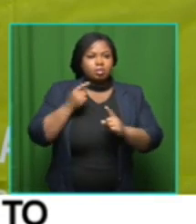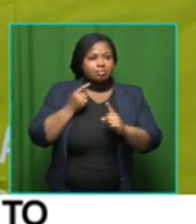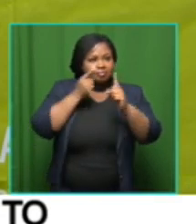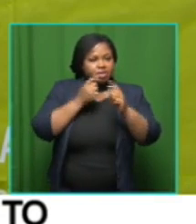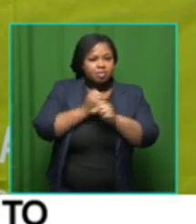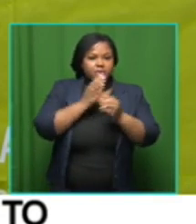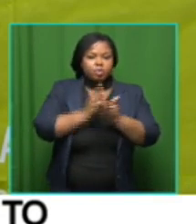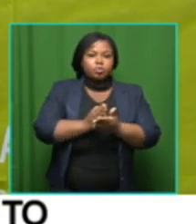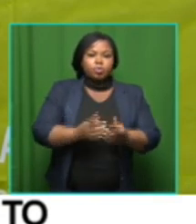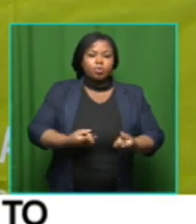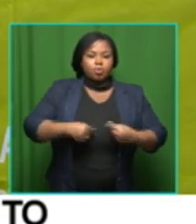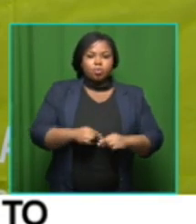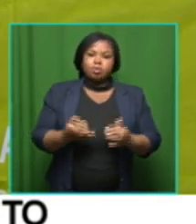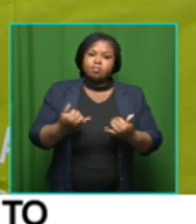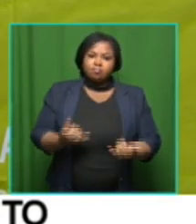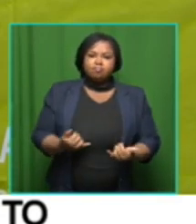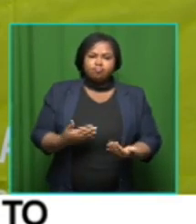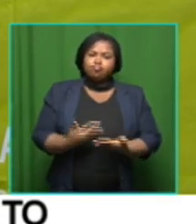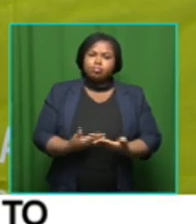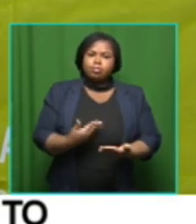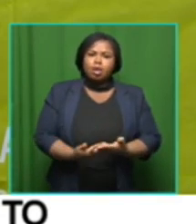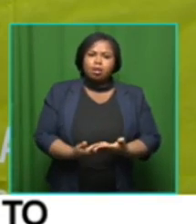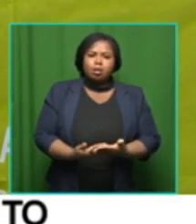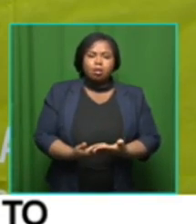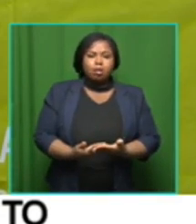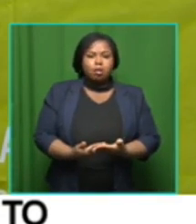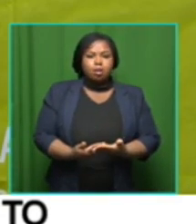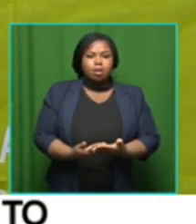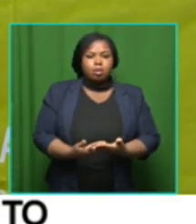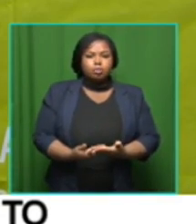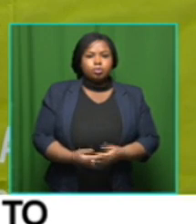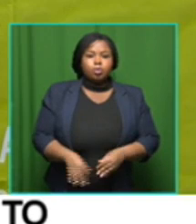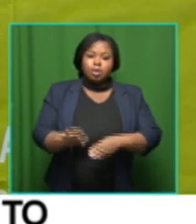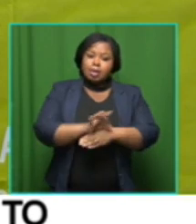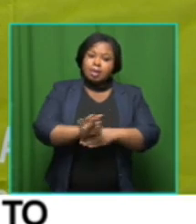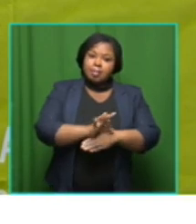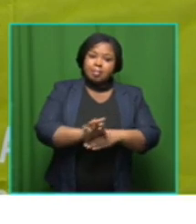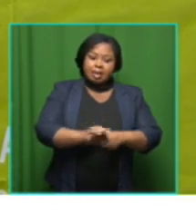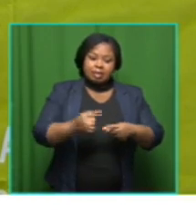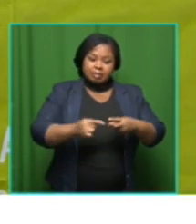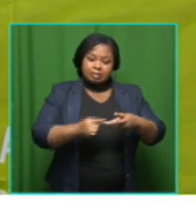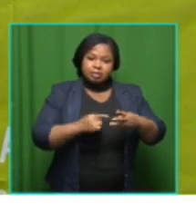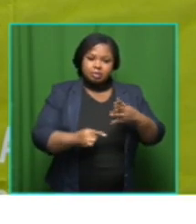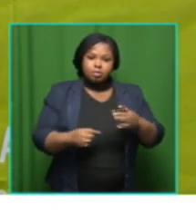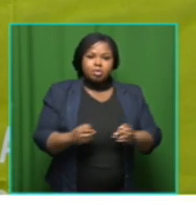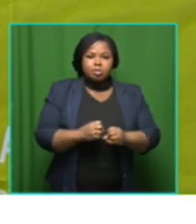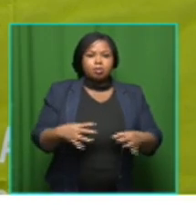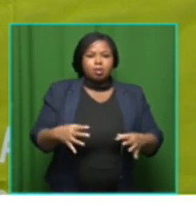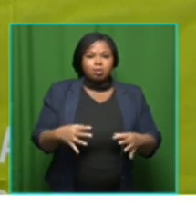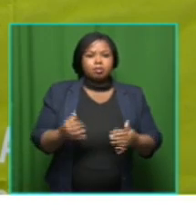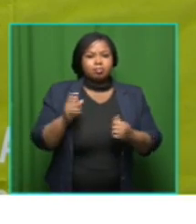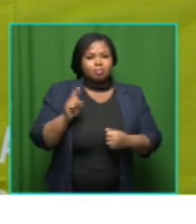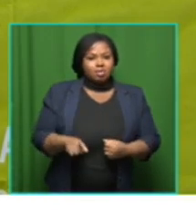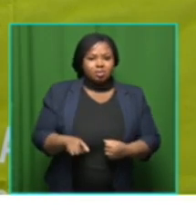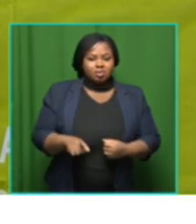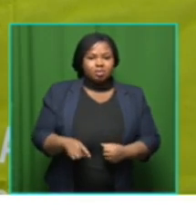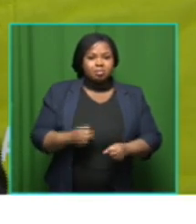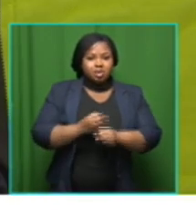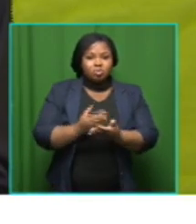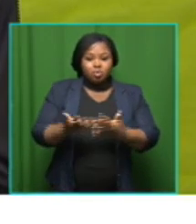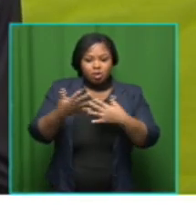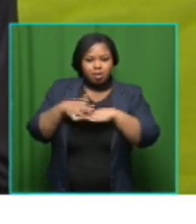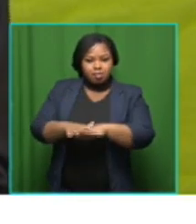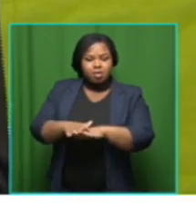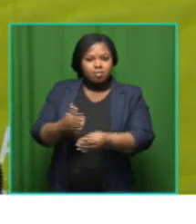are able to give all the plans, start with the plans and making sure that they get